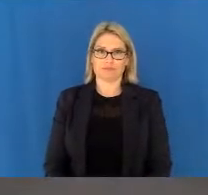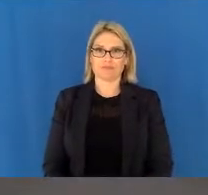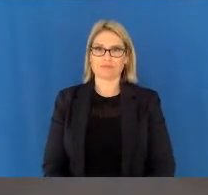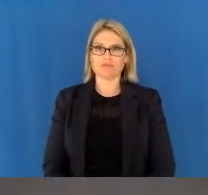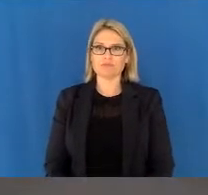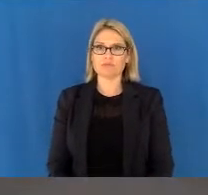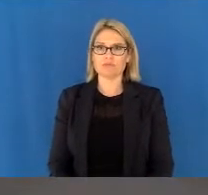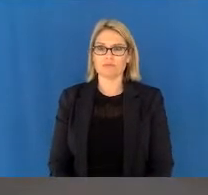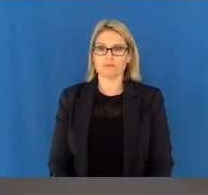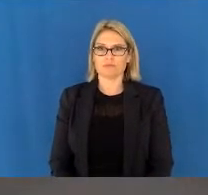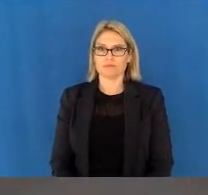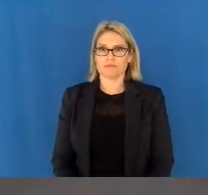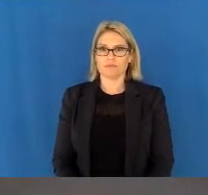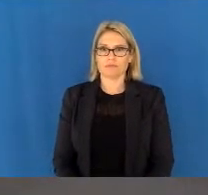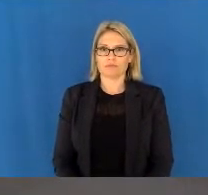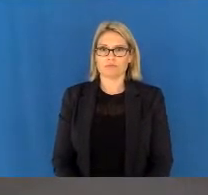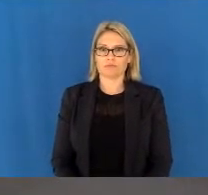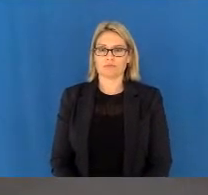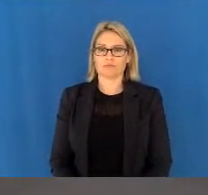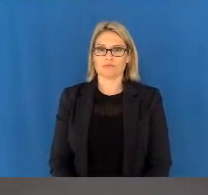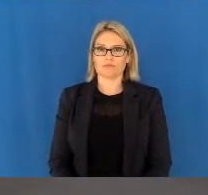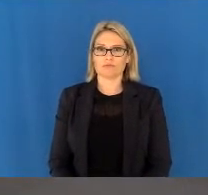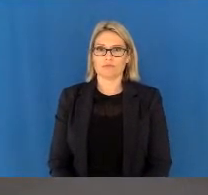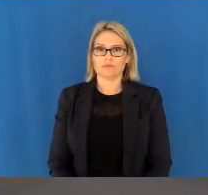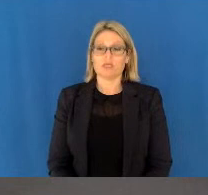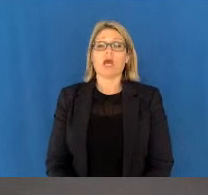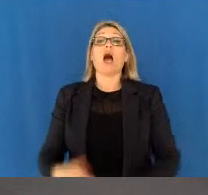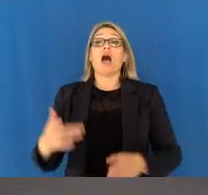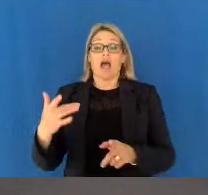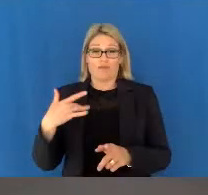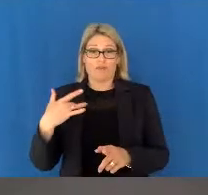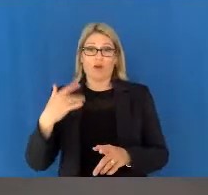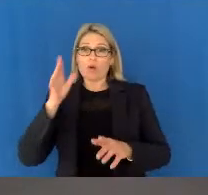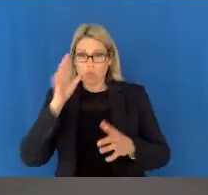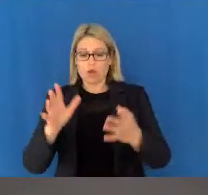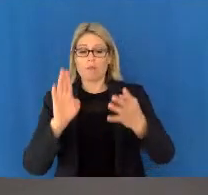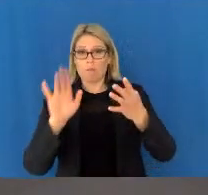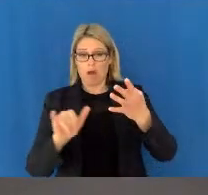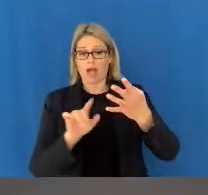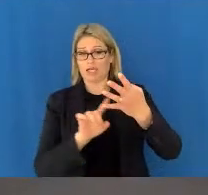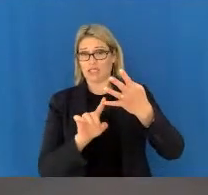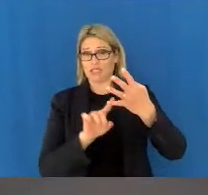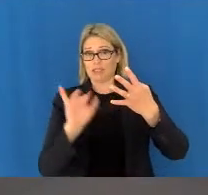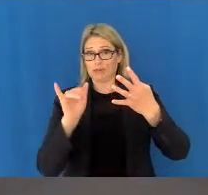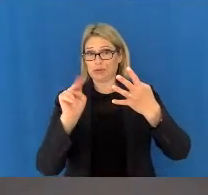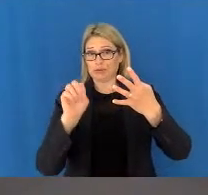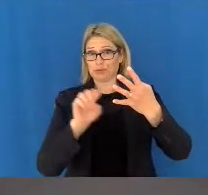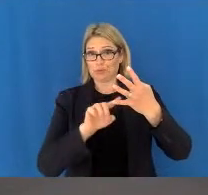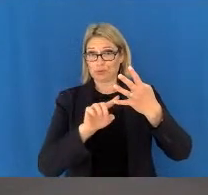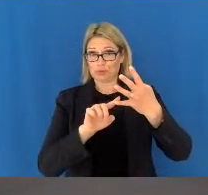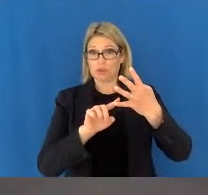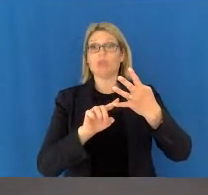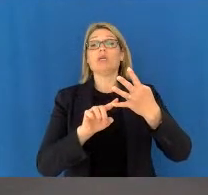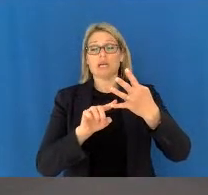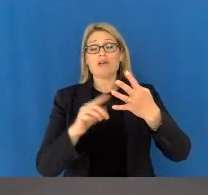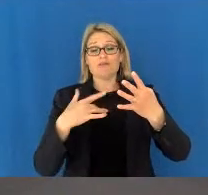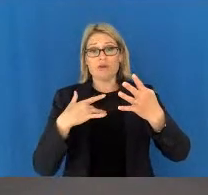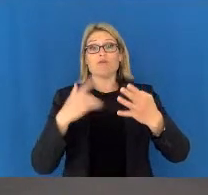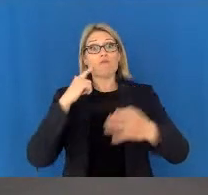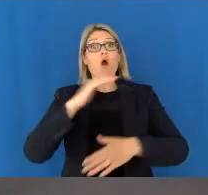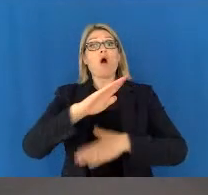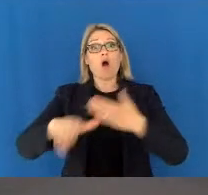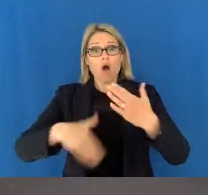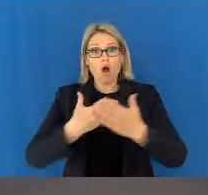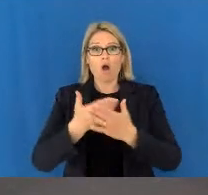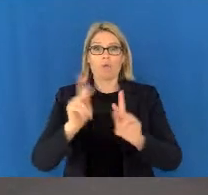Certainly, it's going to take until the end of June to have all people have their first